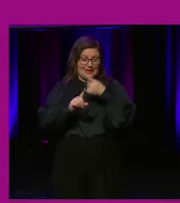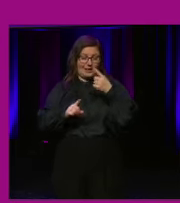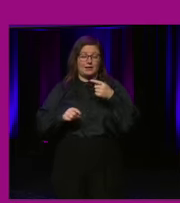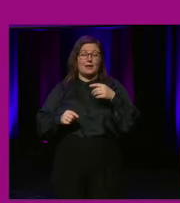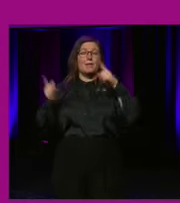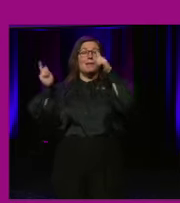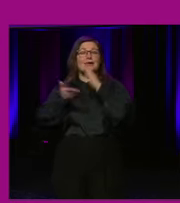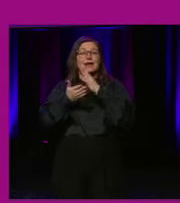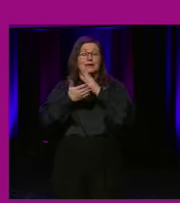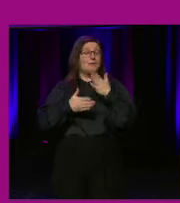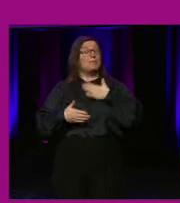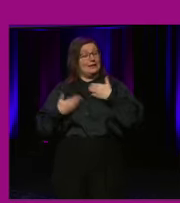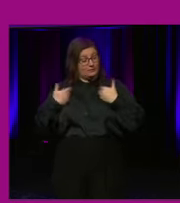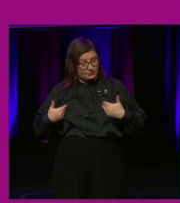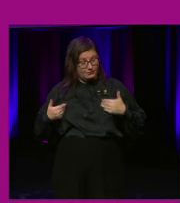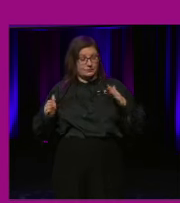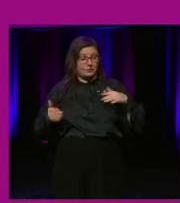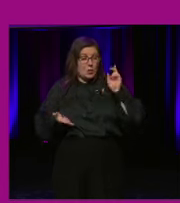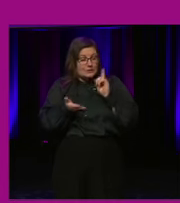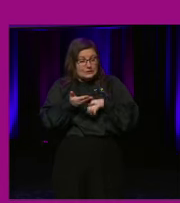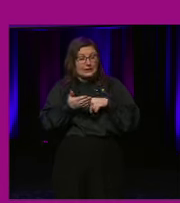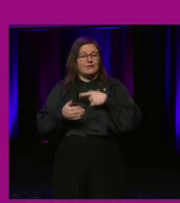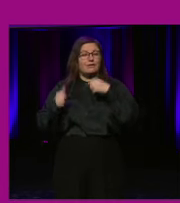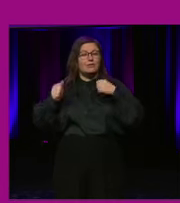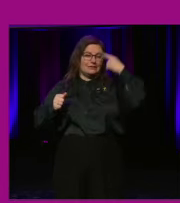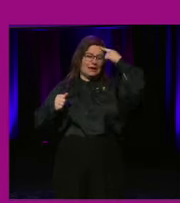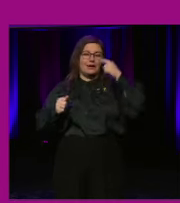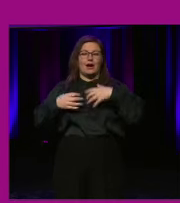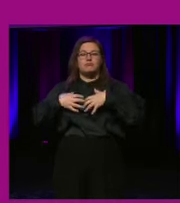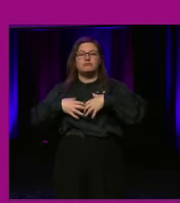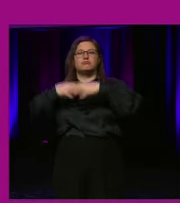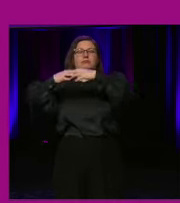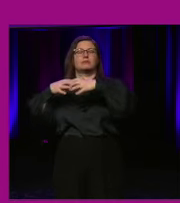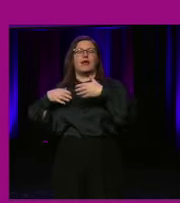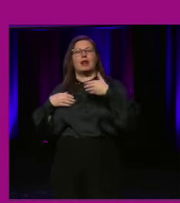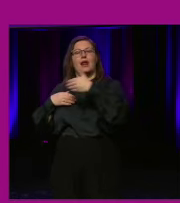opinion, need to be understood as building harmonious relationships,